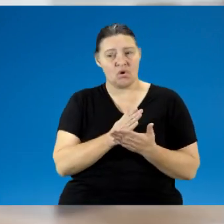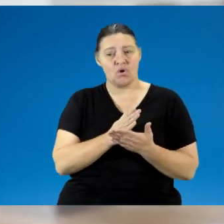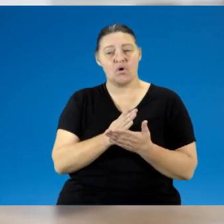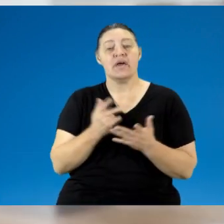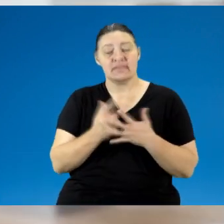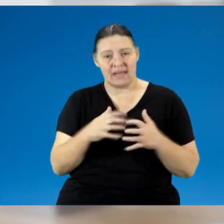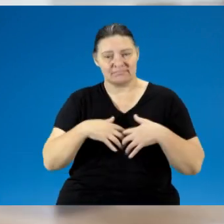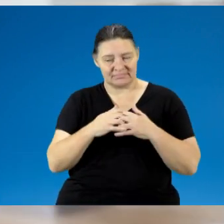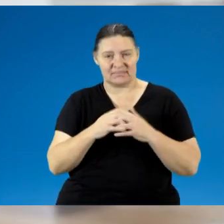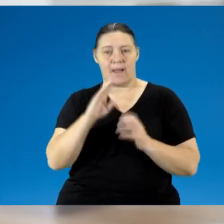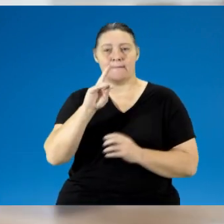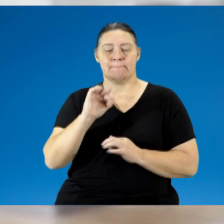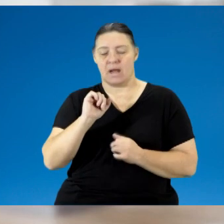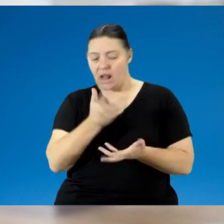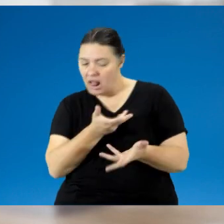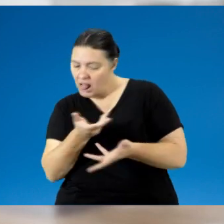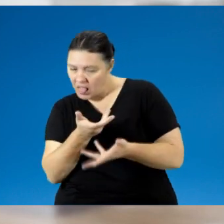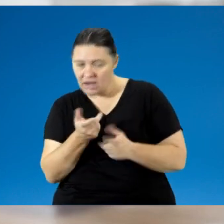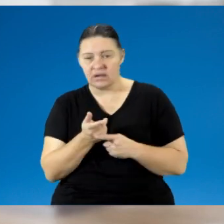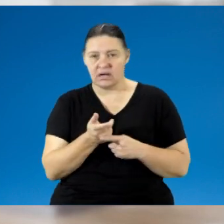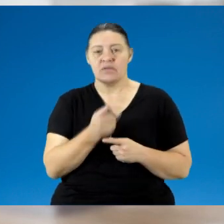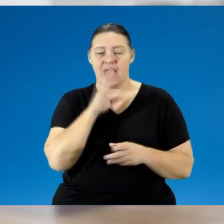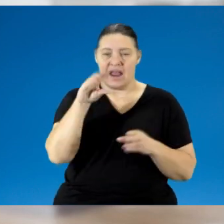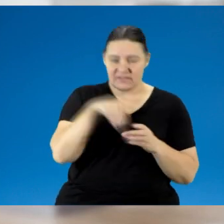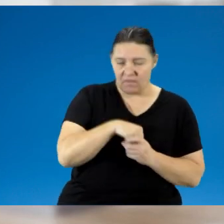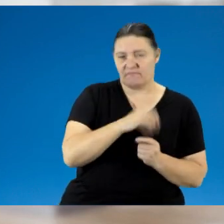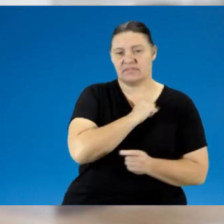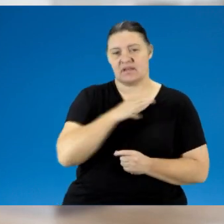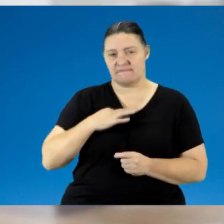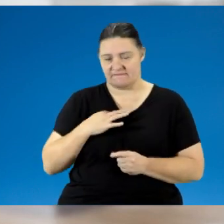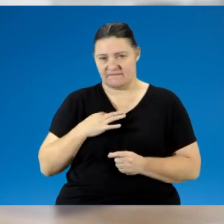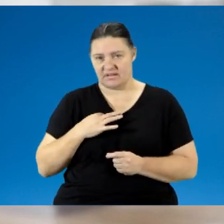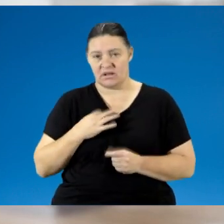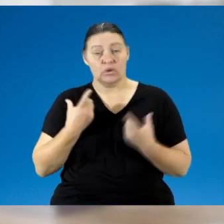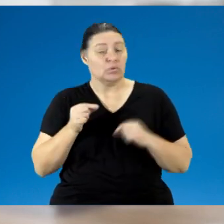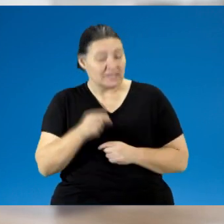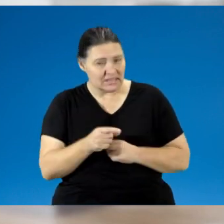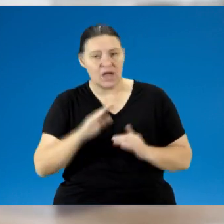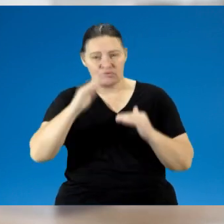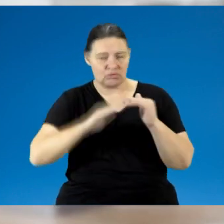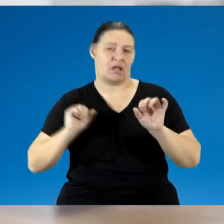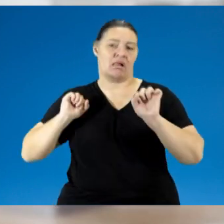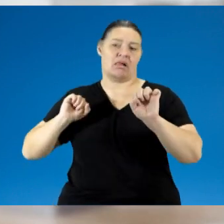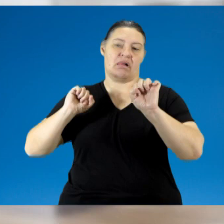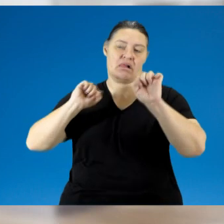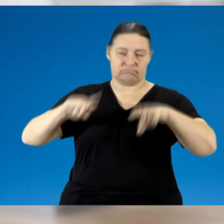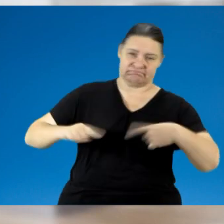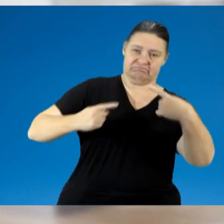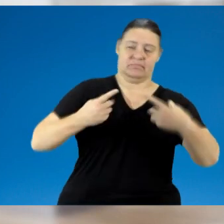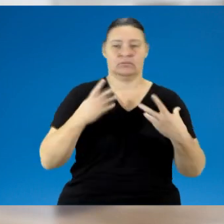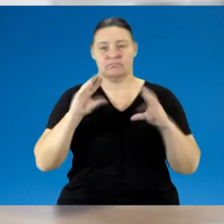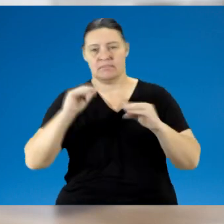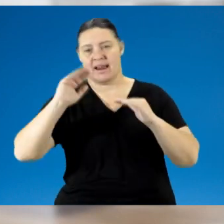they initiate bargaining sessions whereby they involve employees. By doing that, they are going to reduce industrial